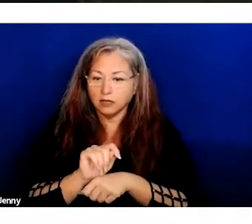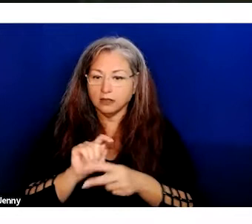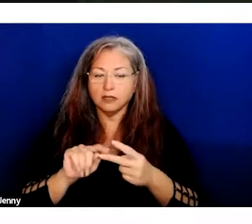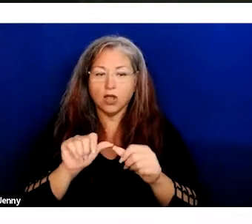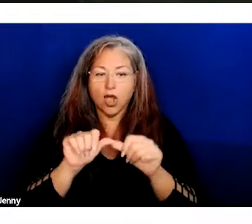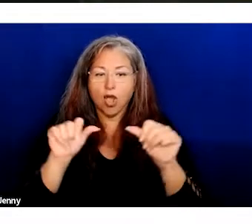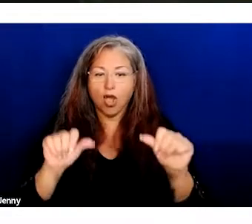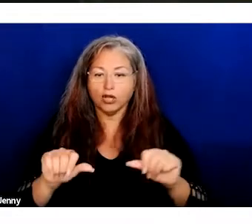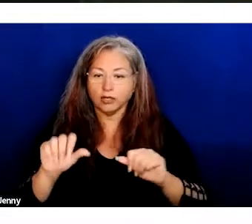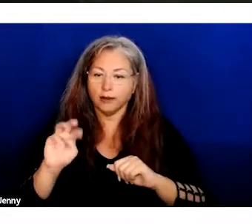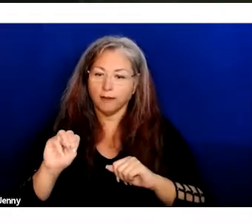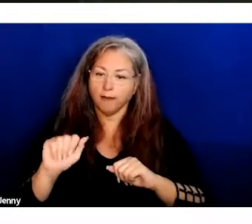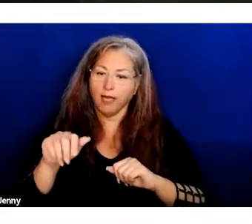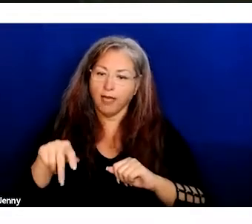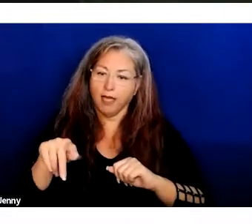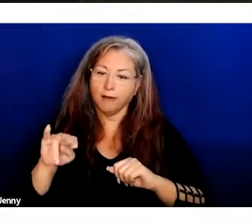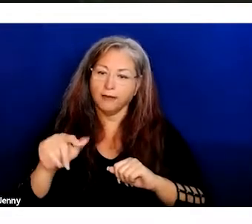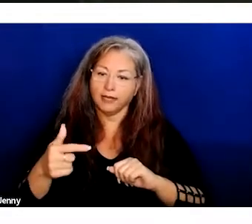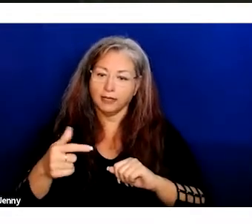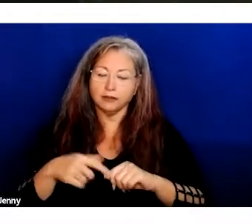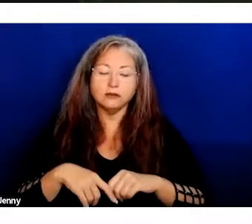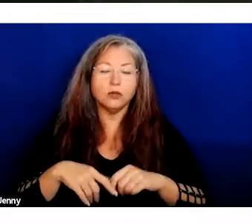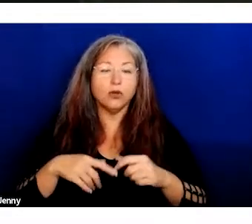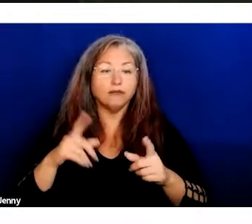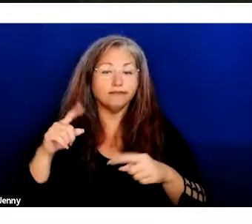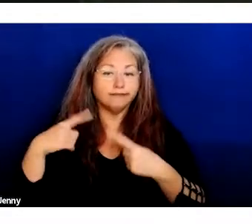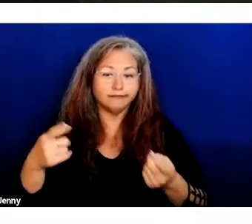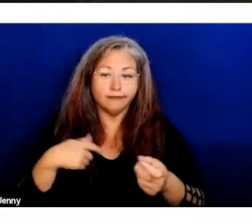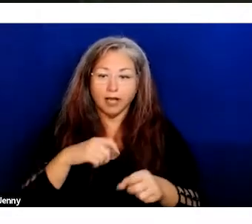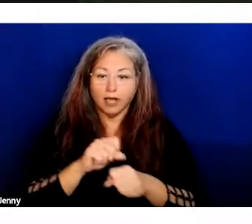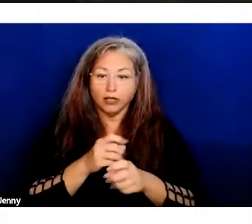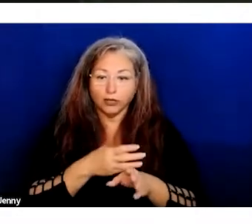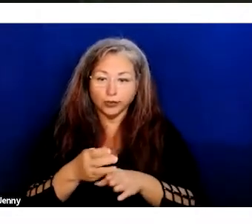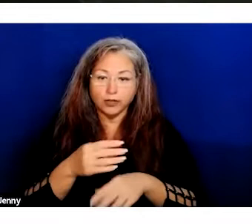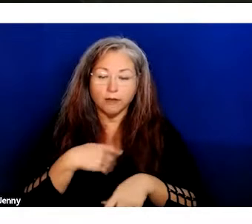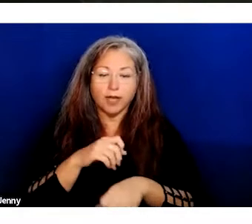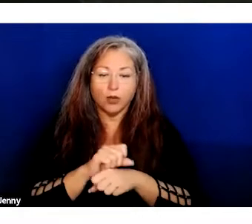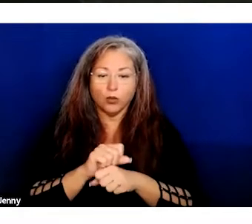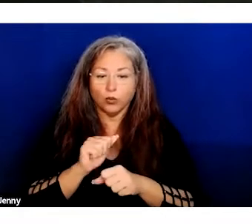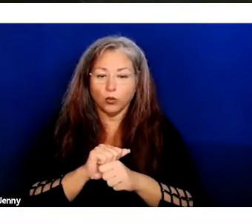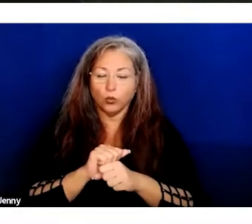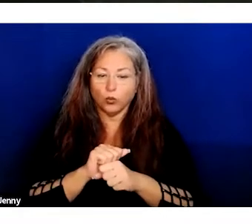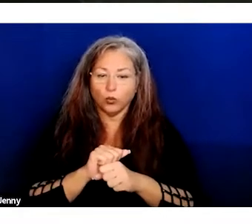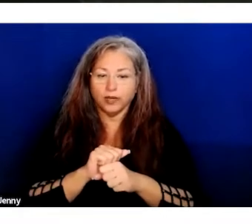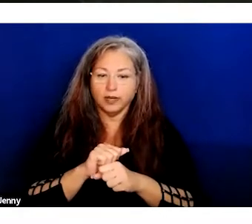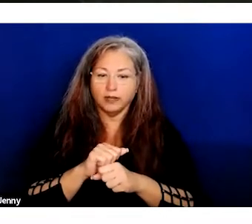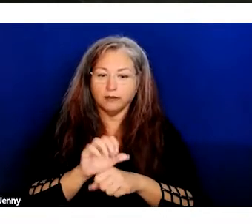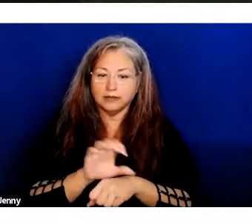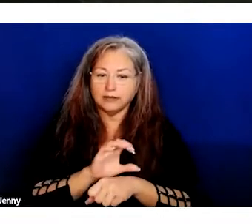architecture mapping. And through my career and in my work in cybersecurity, I ended